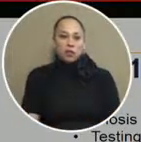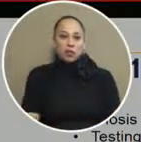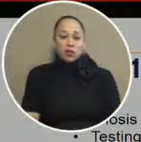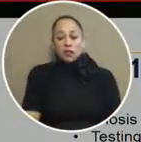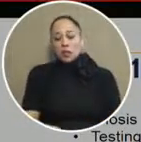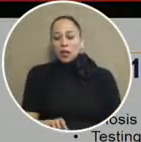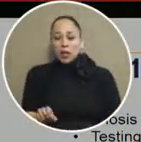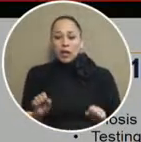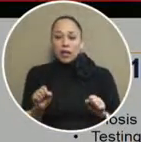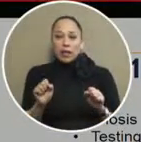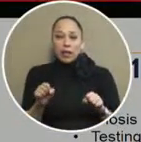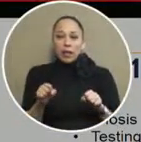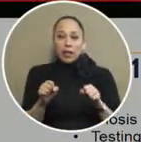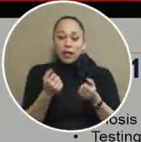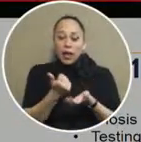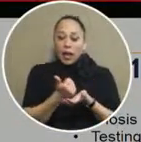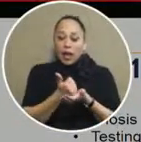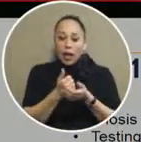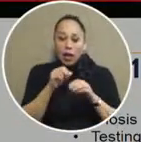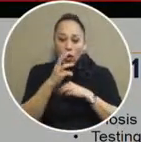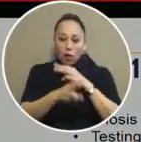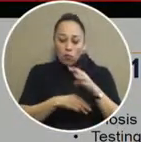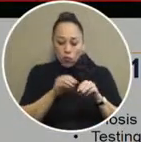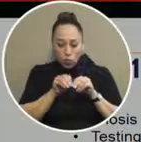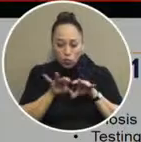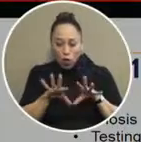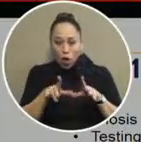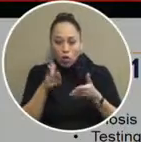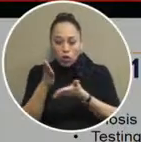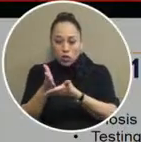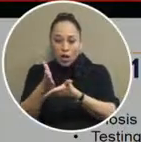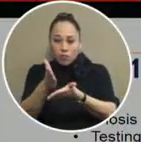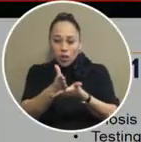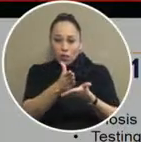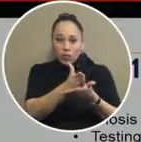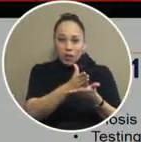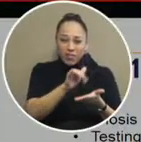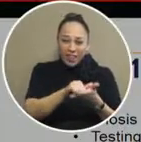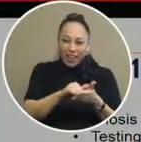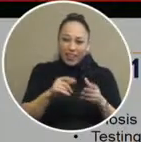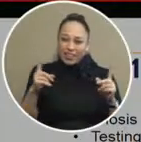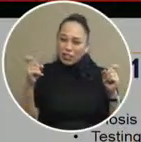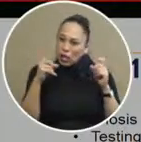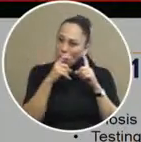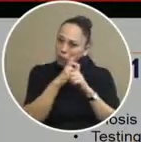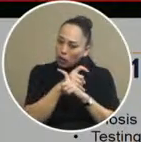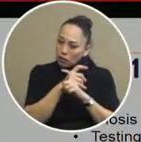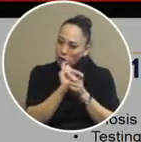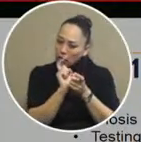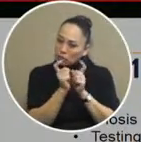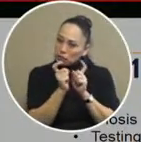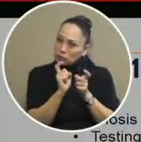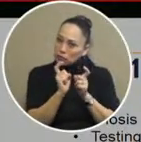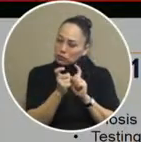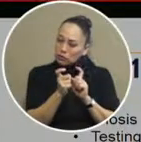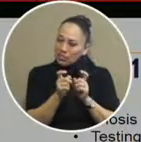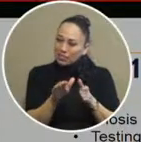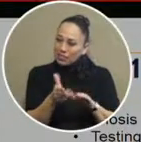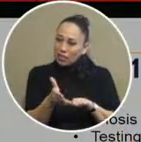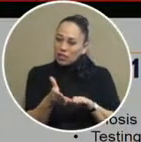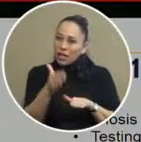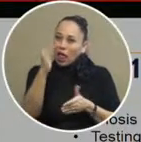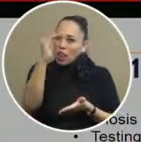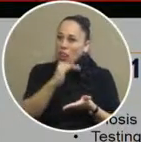help around the world stop those complications and modify